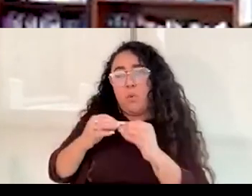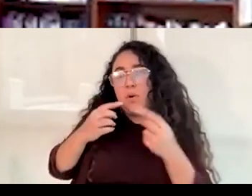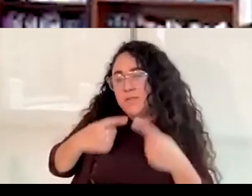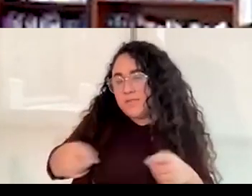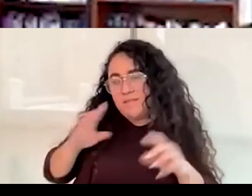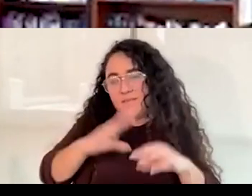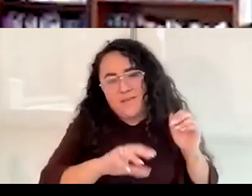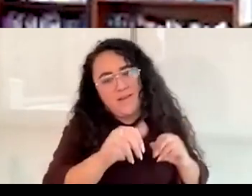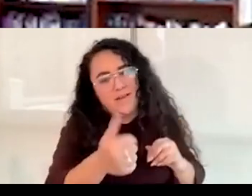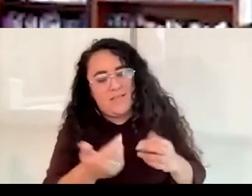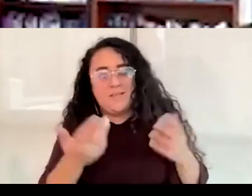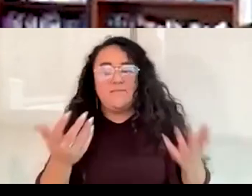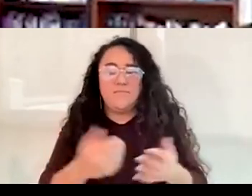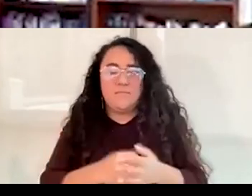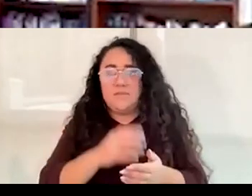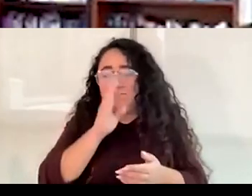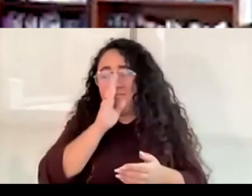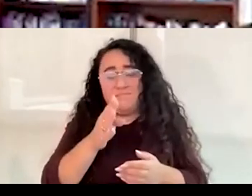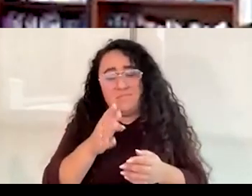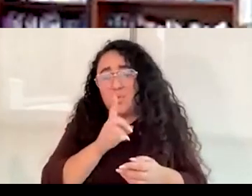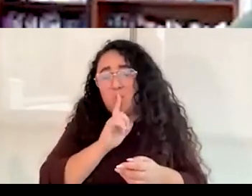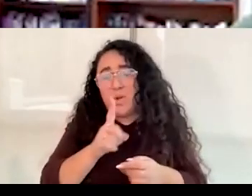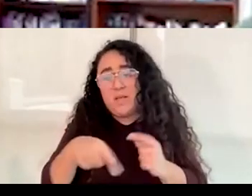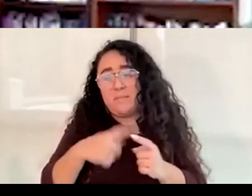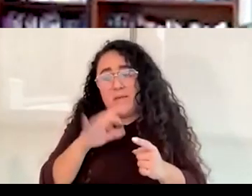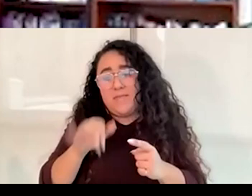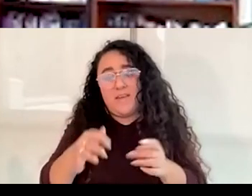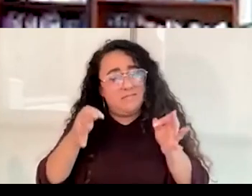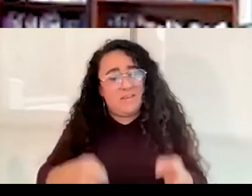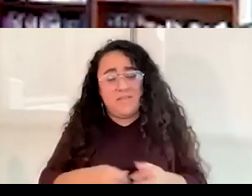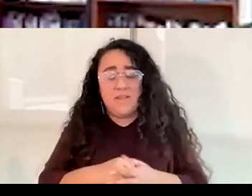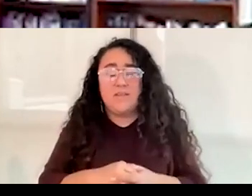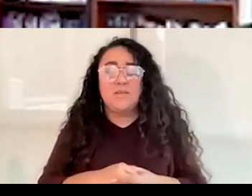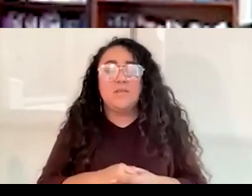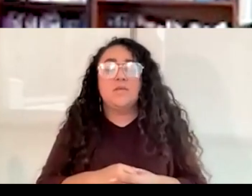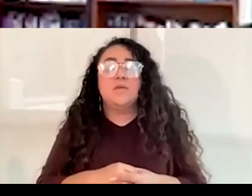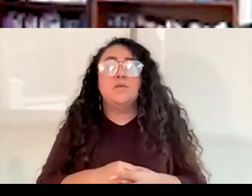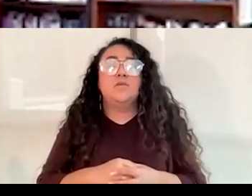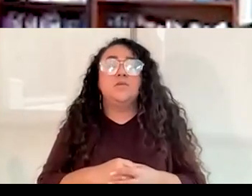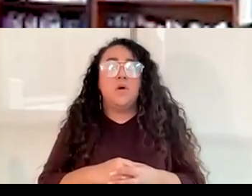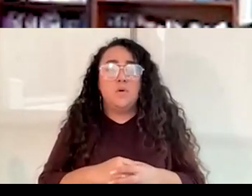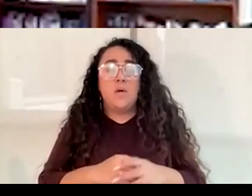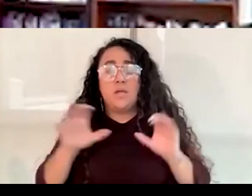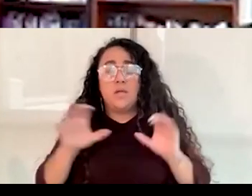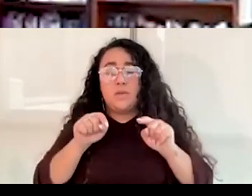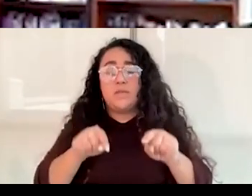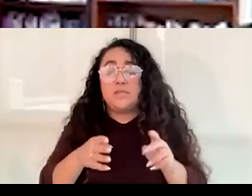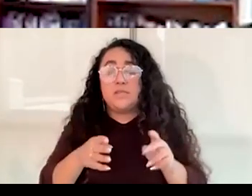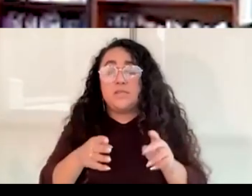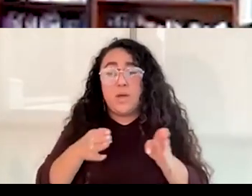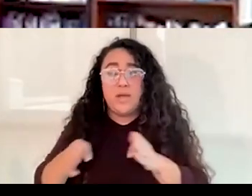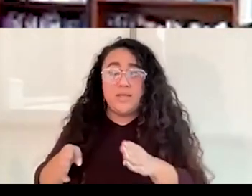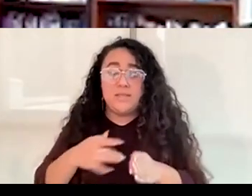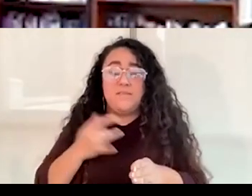you know, we'll be certainly real about that. And to do it in ways that is